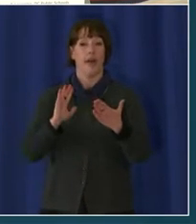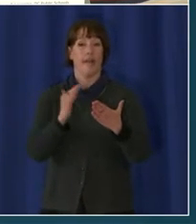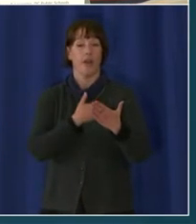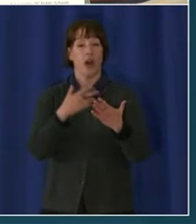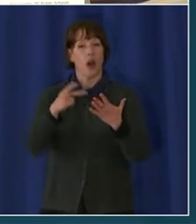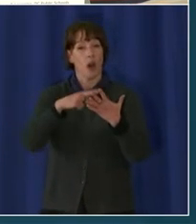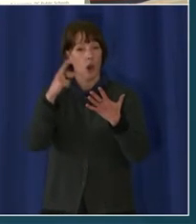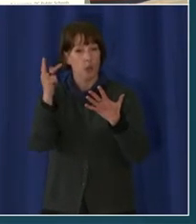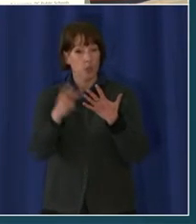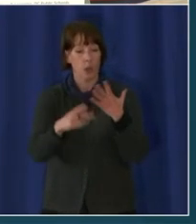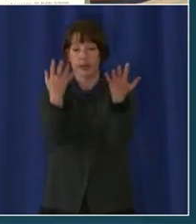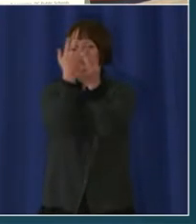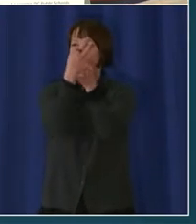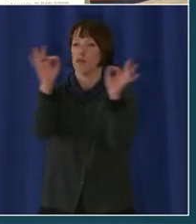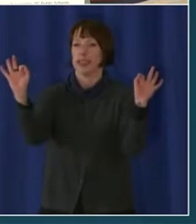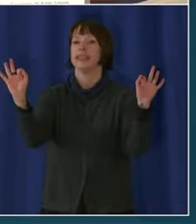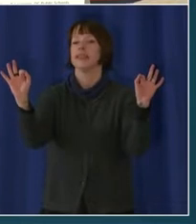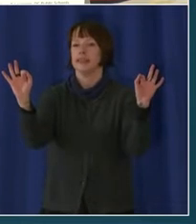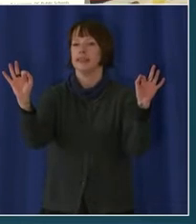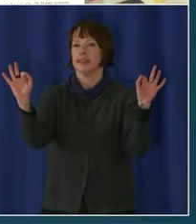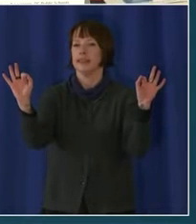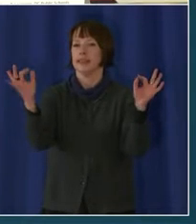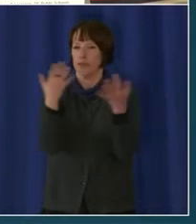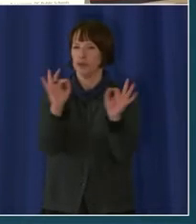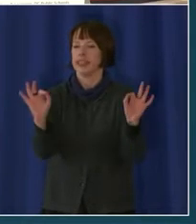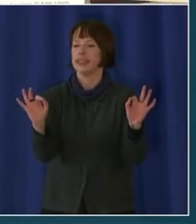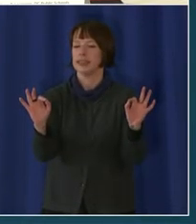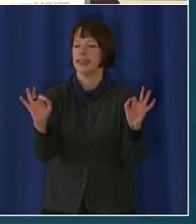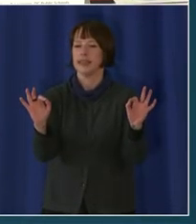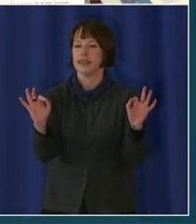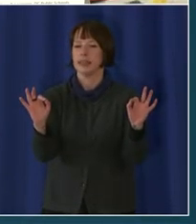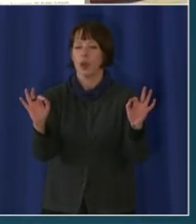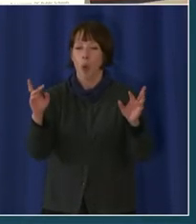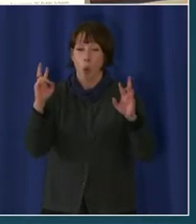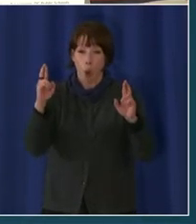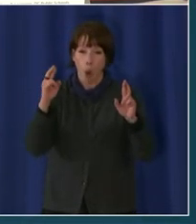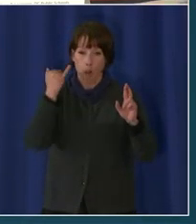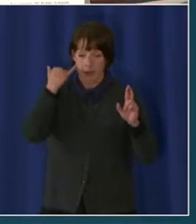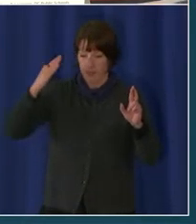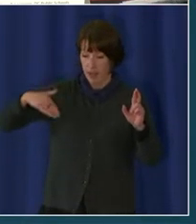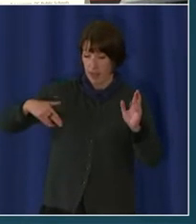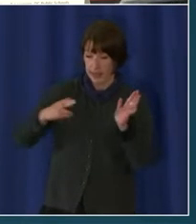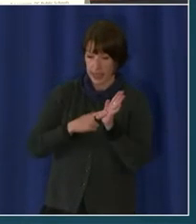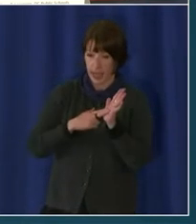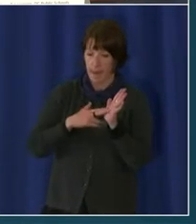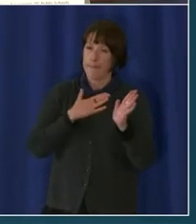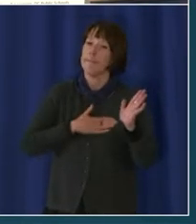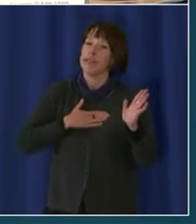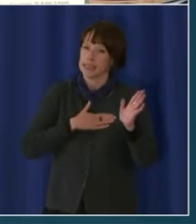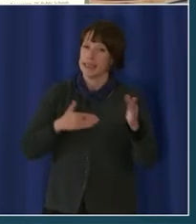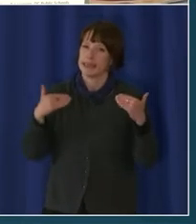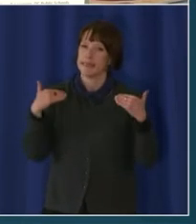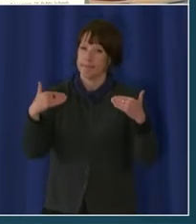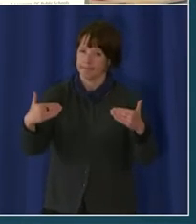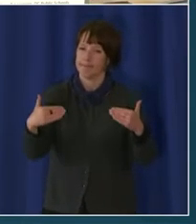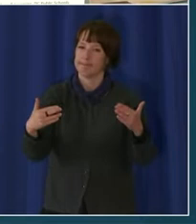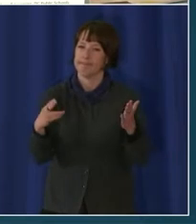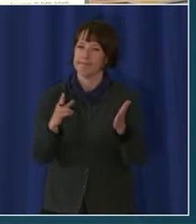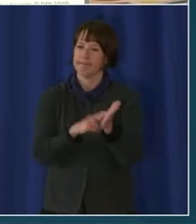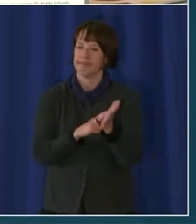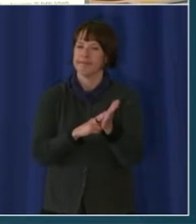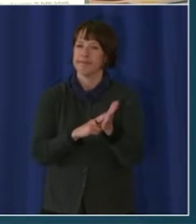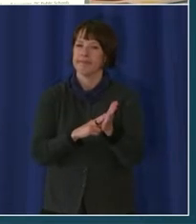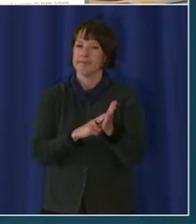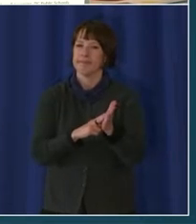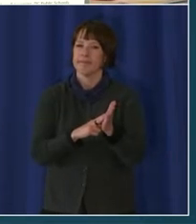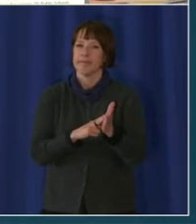programming is free of charge. And so we hope that if you have not signed up already, and this is of interest to you,